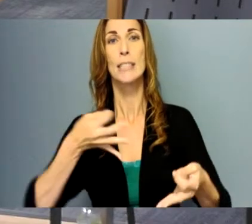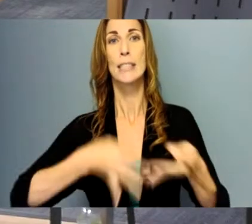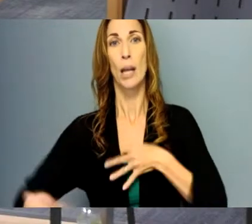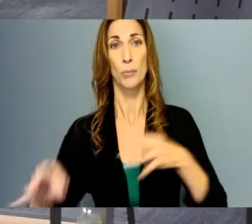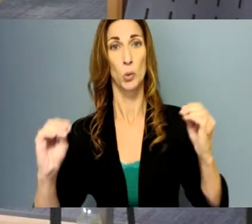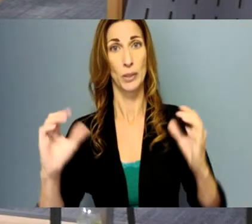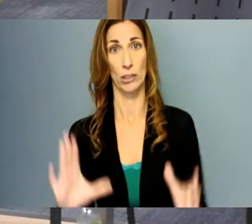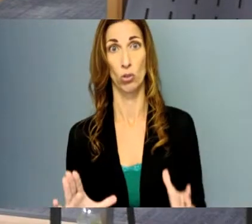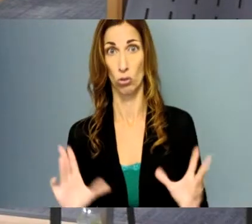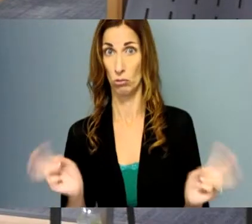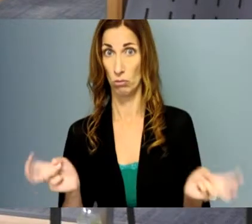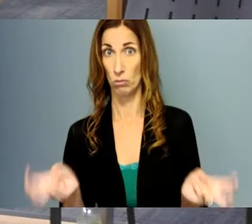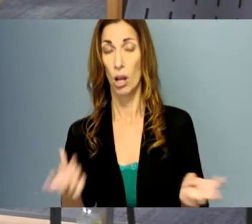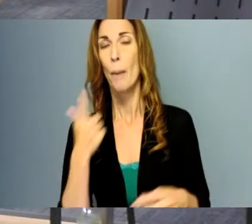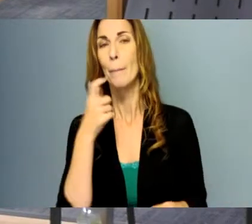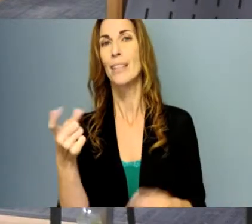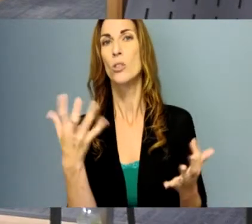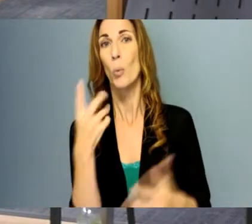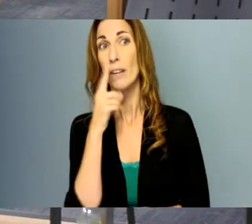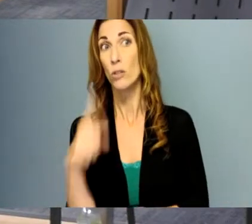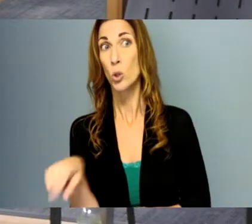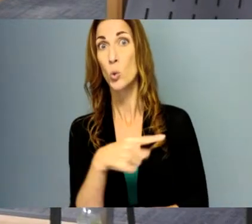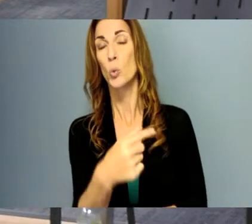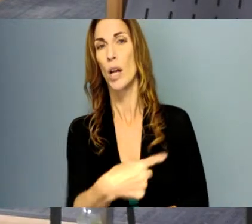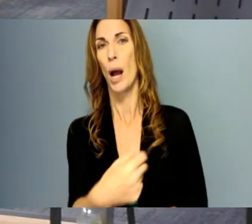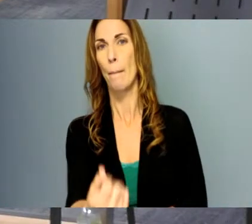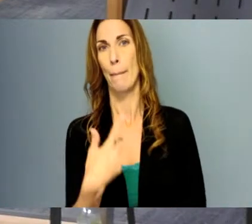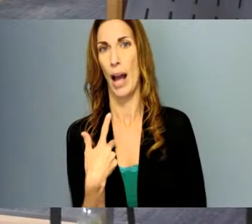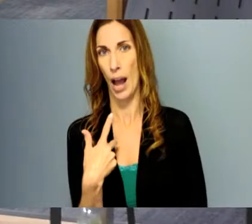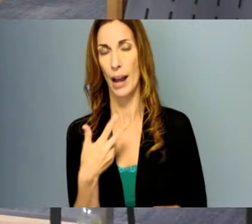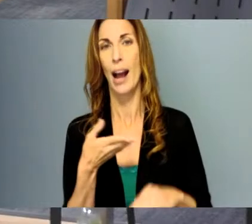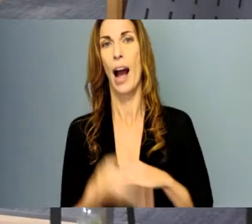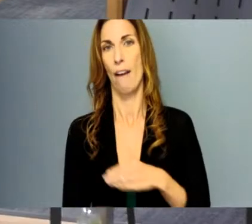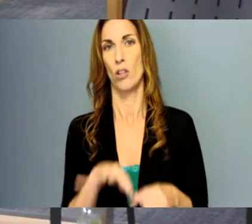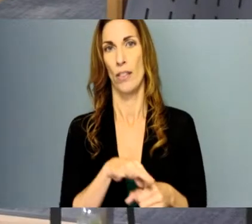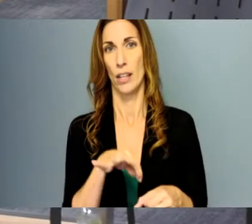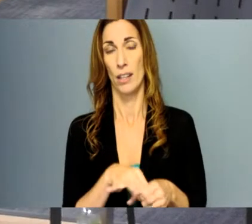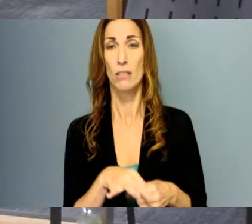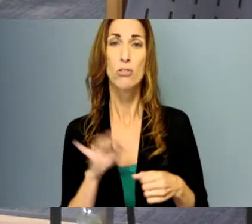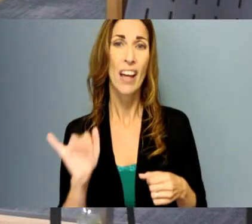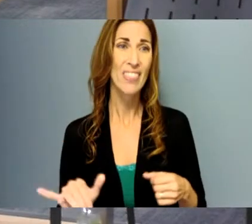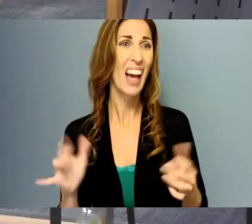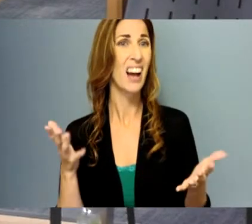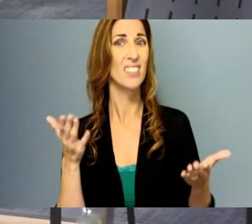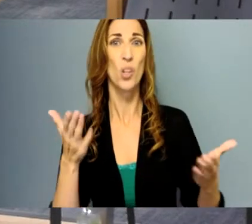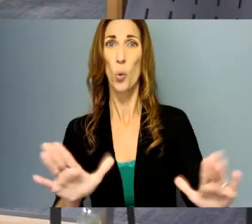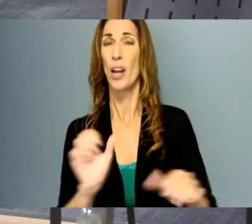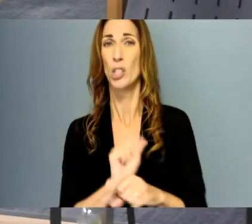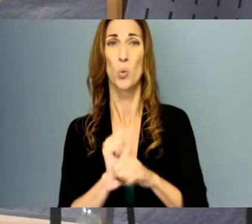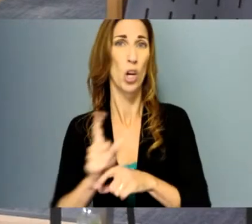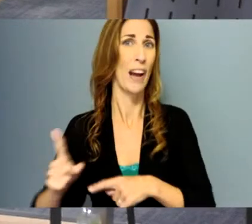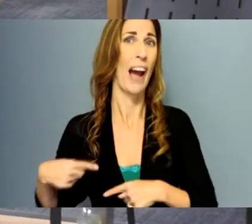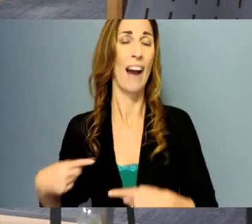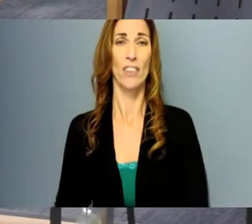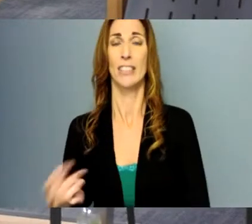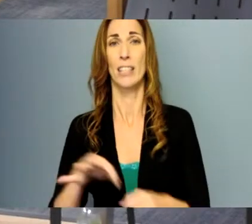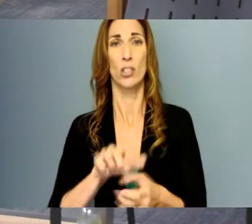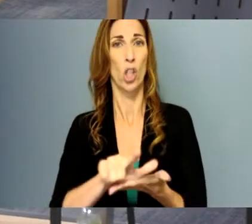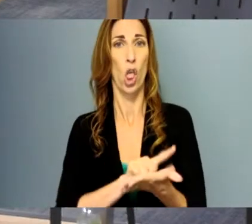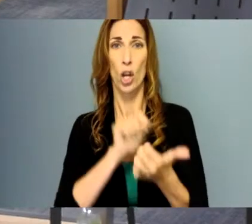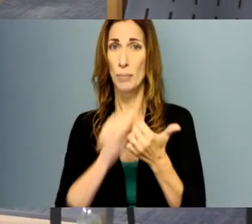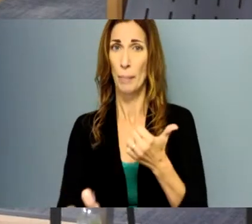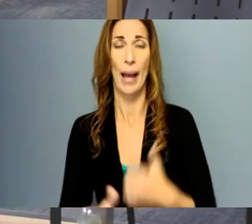teachers. Because they're waiting for you to come back after the election. And that's the way it's worked ever since this election law has been